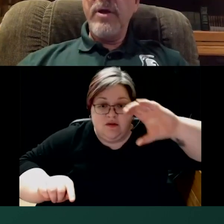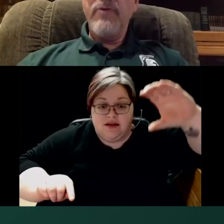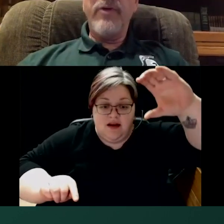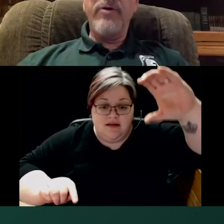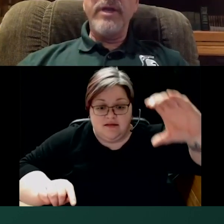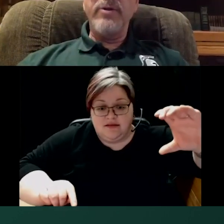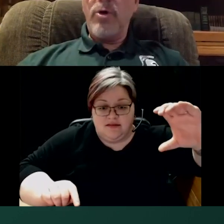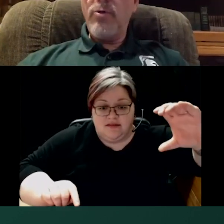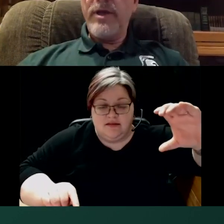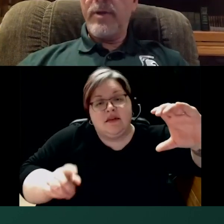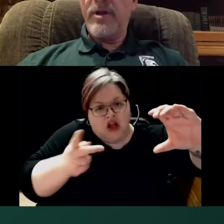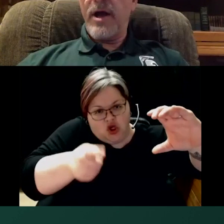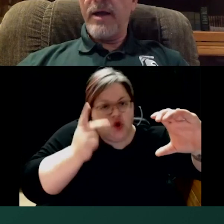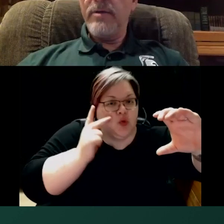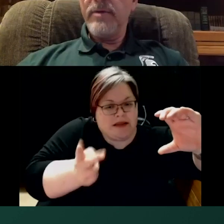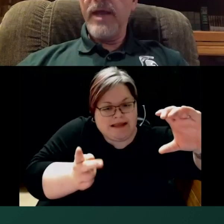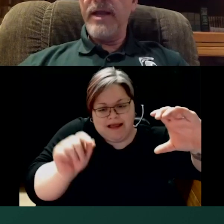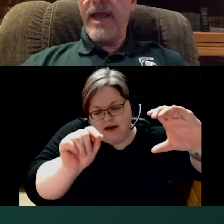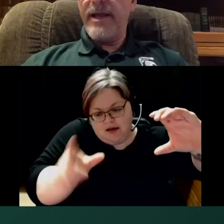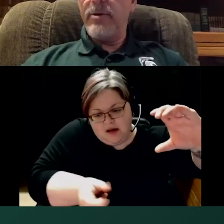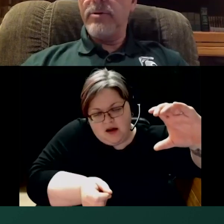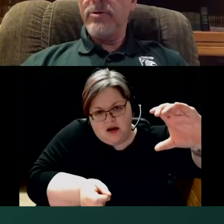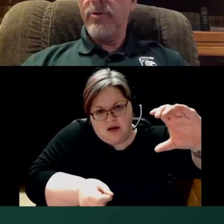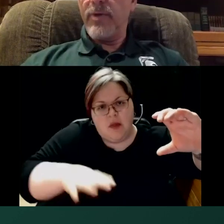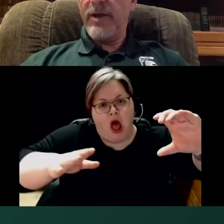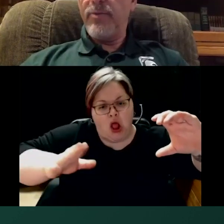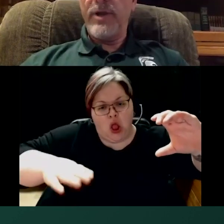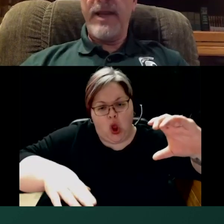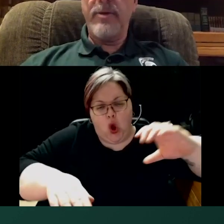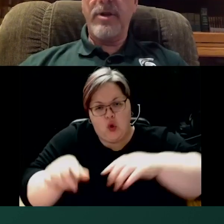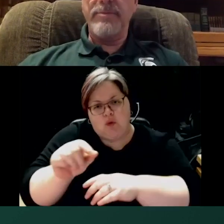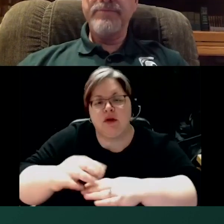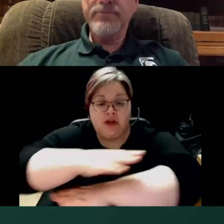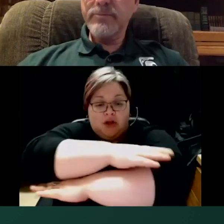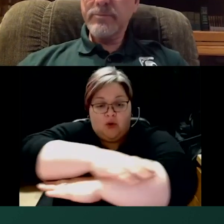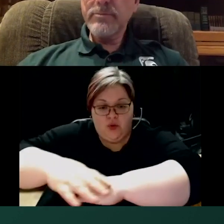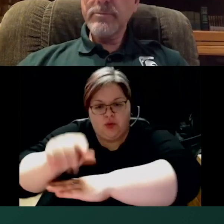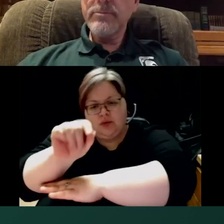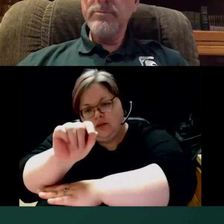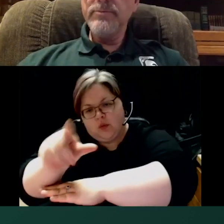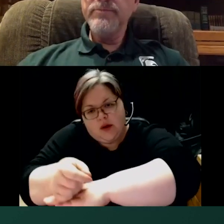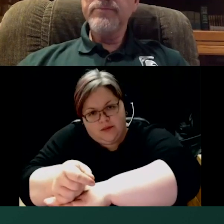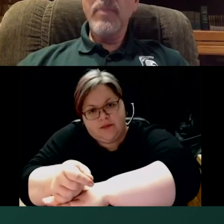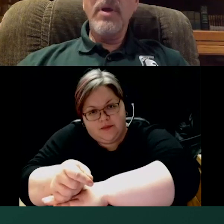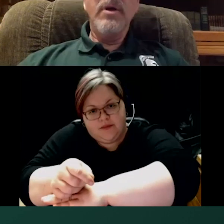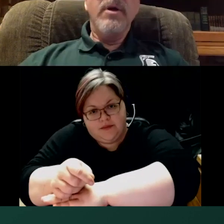be fairly low in the sky and angled to the right, pointing at the sun.